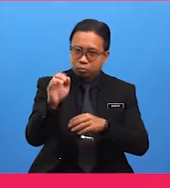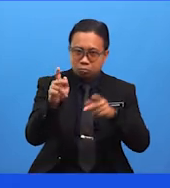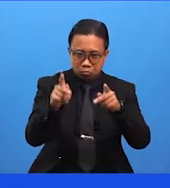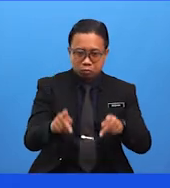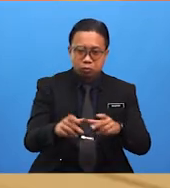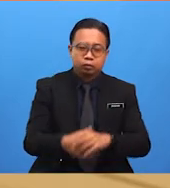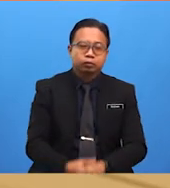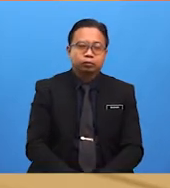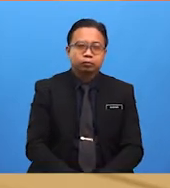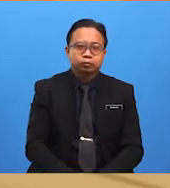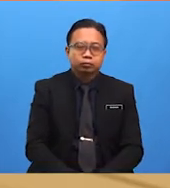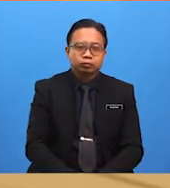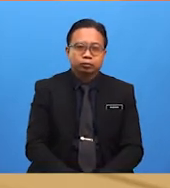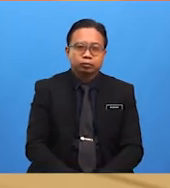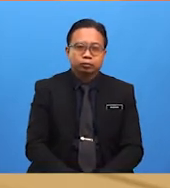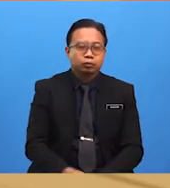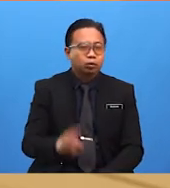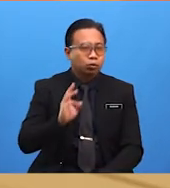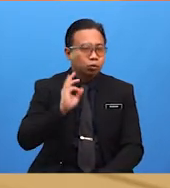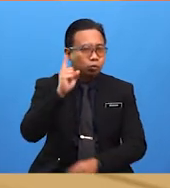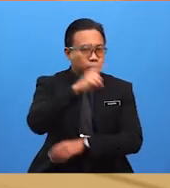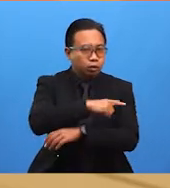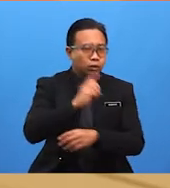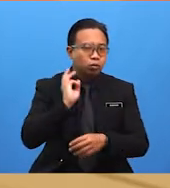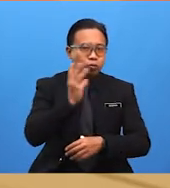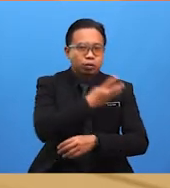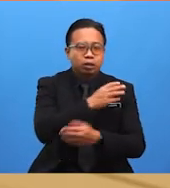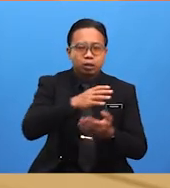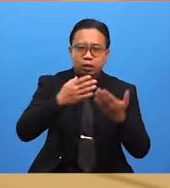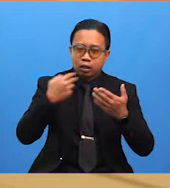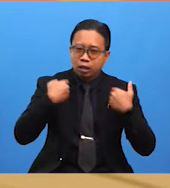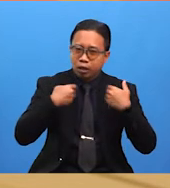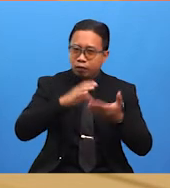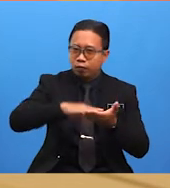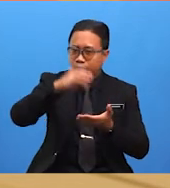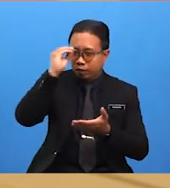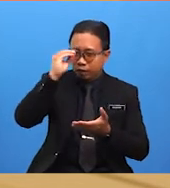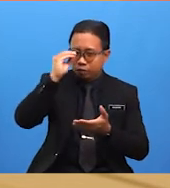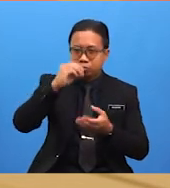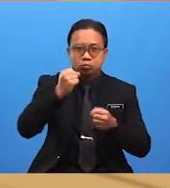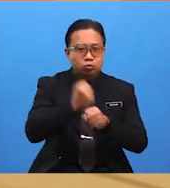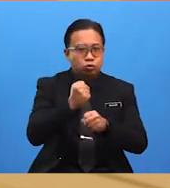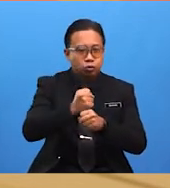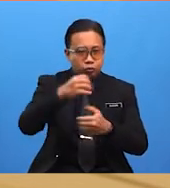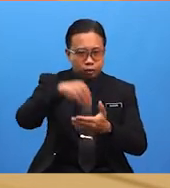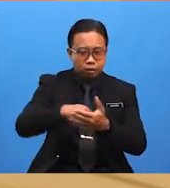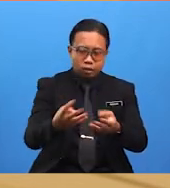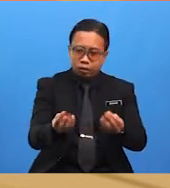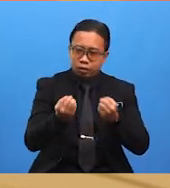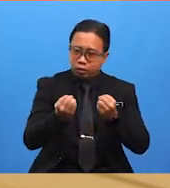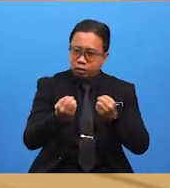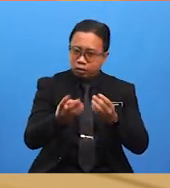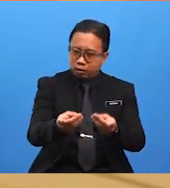people-oriented. Today, we have learned about certain jobs that will be in high